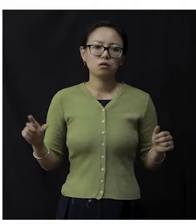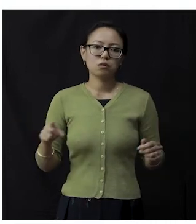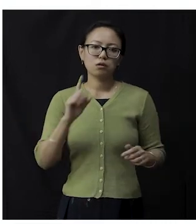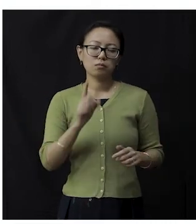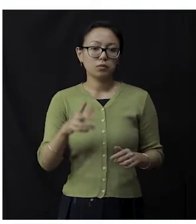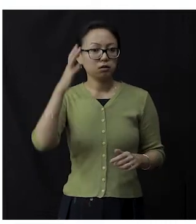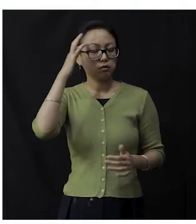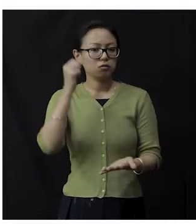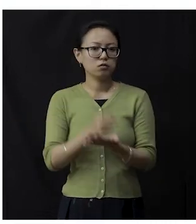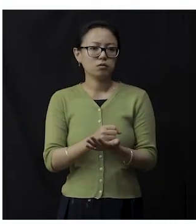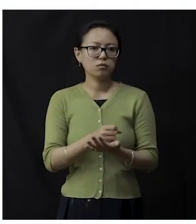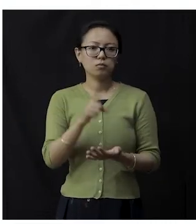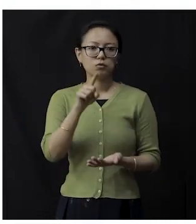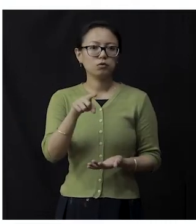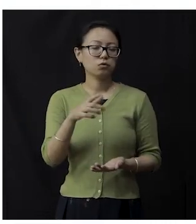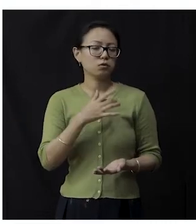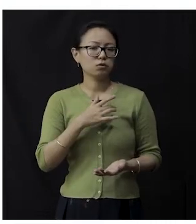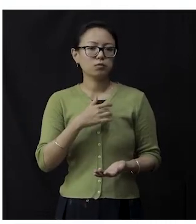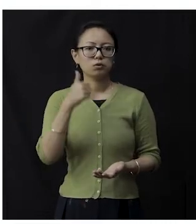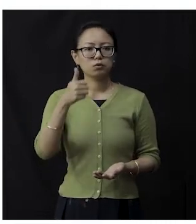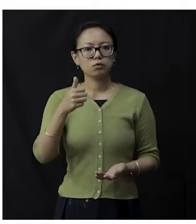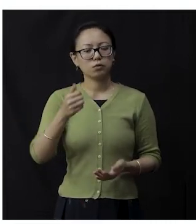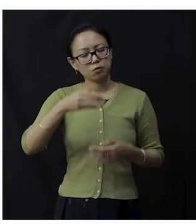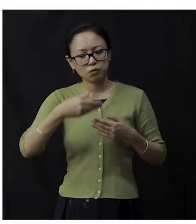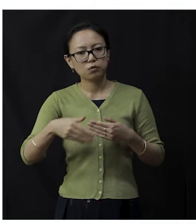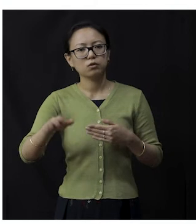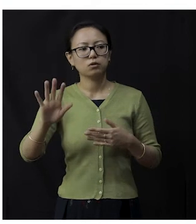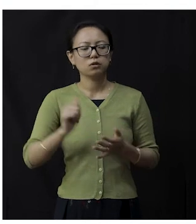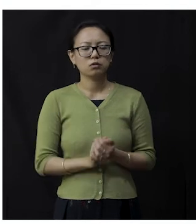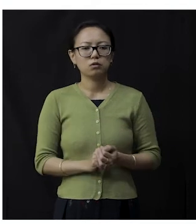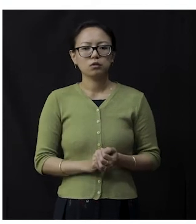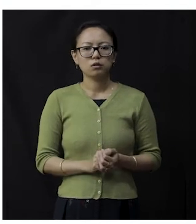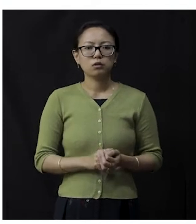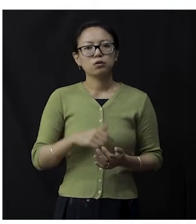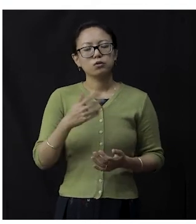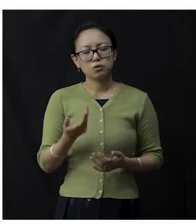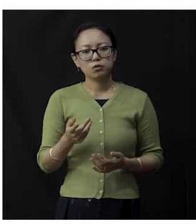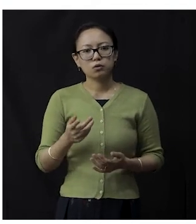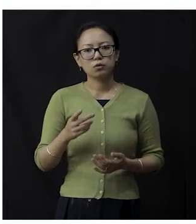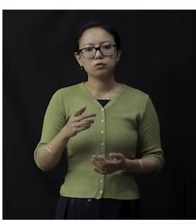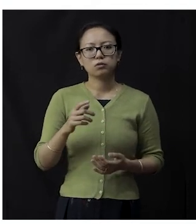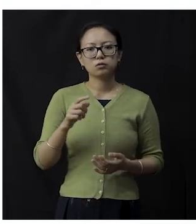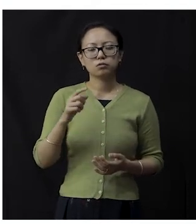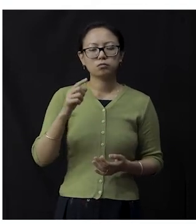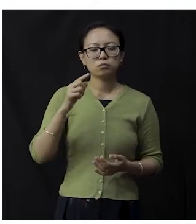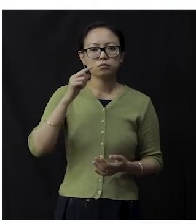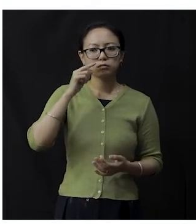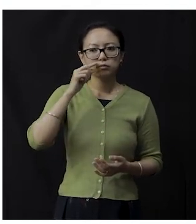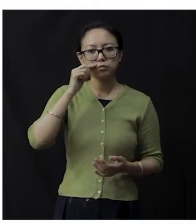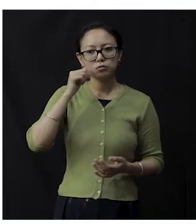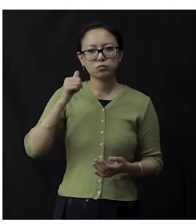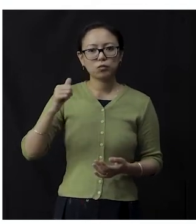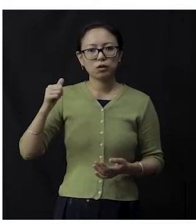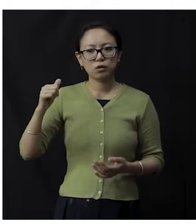be really nice with us. So the man with bad manners promised again to change